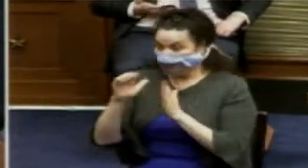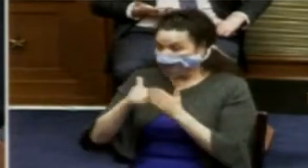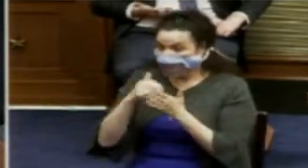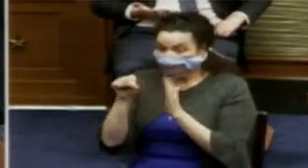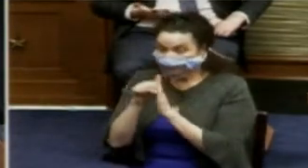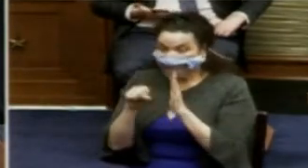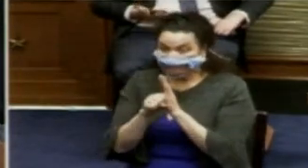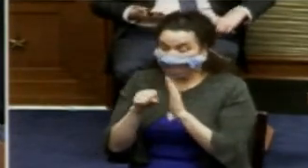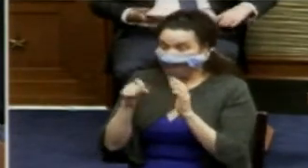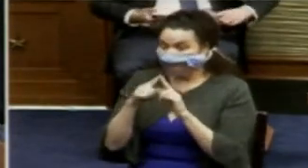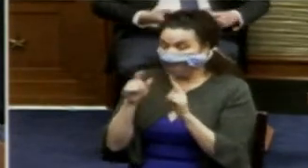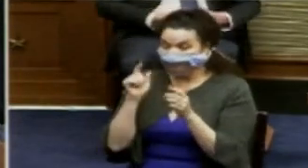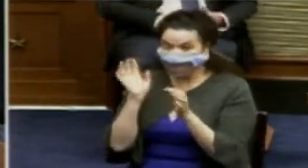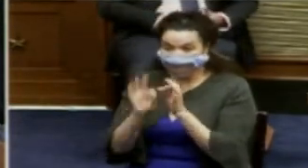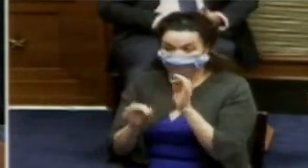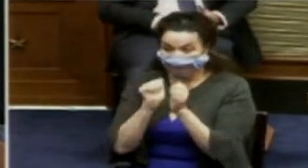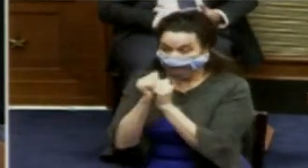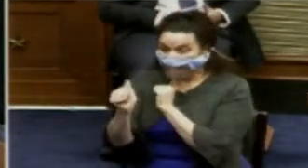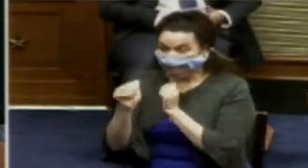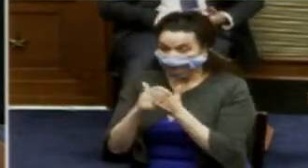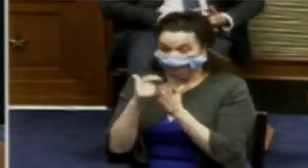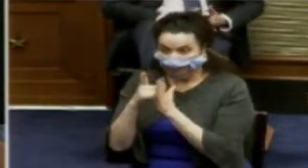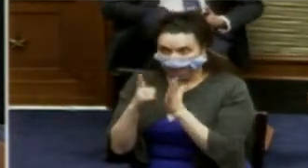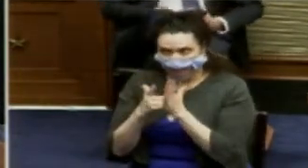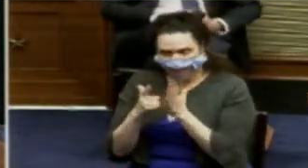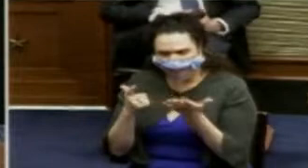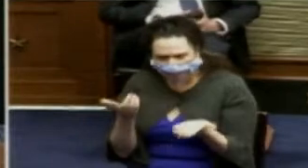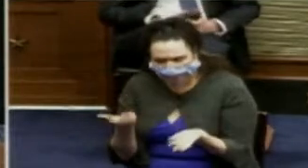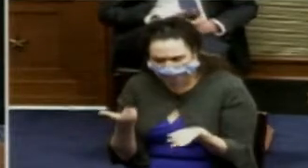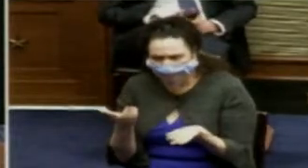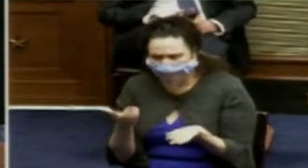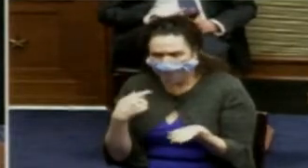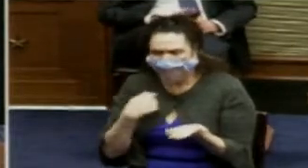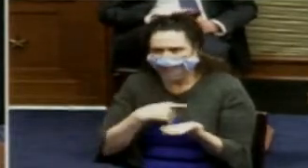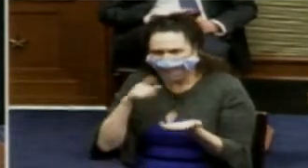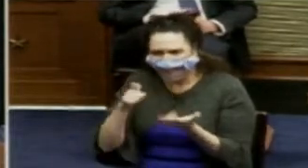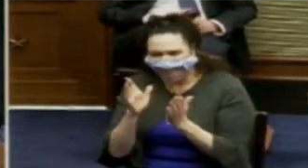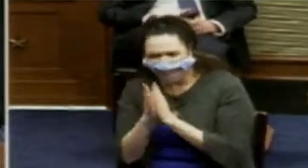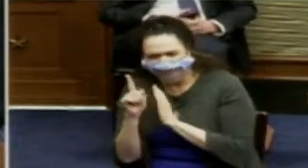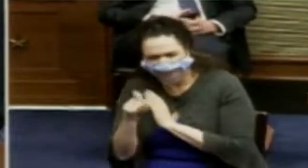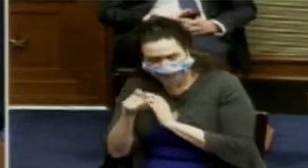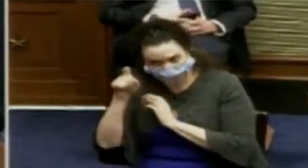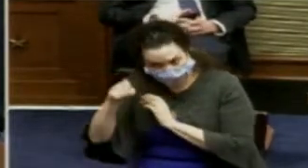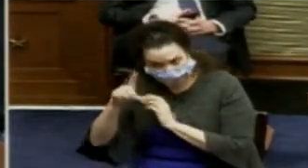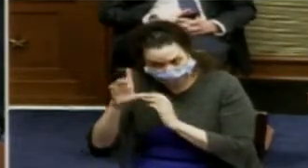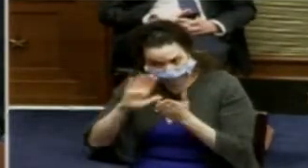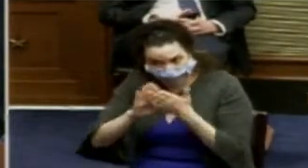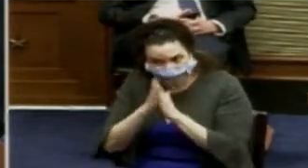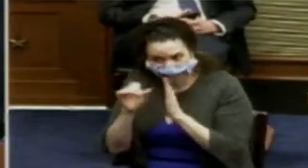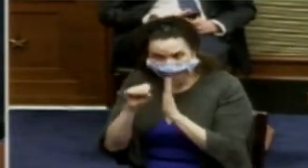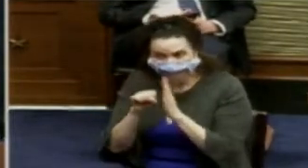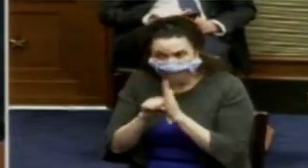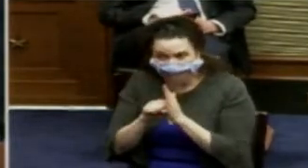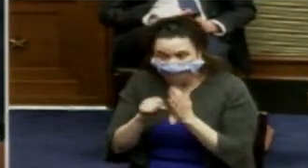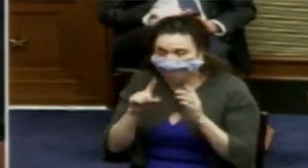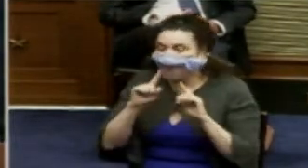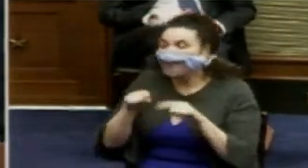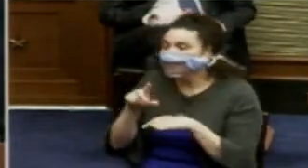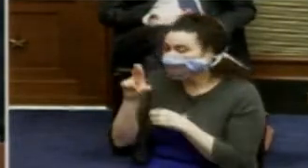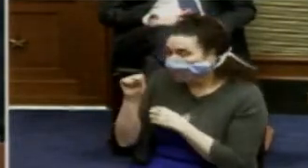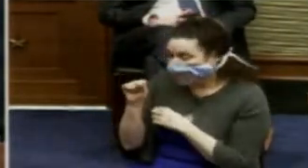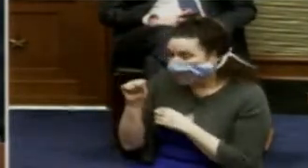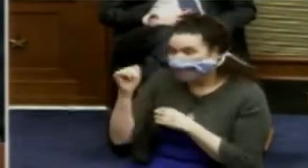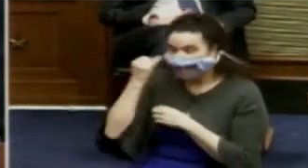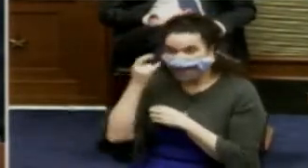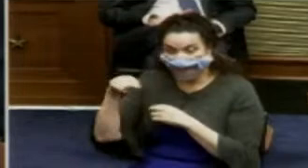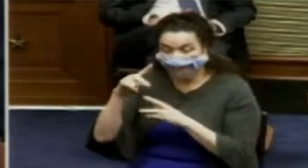legislation, we have to ask the question whether it should. And again, the answer is no. The framers of our Constitution wanted a